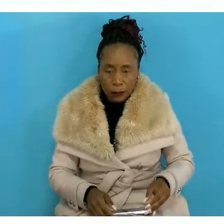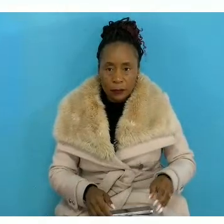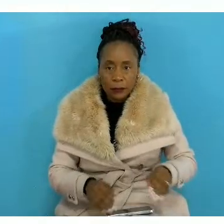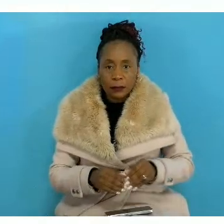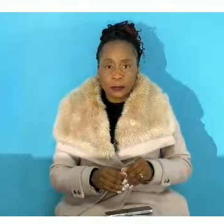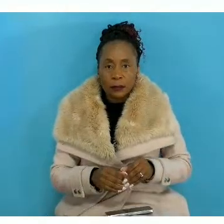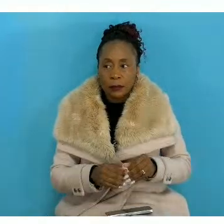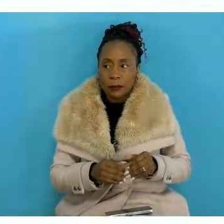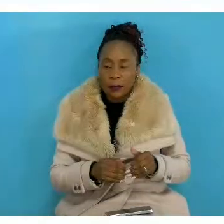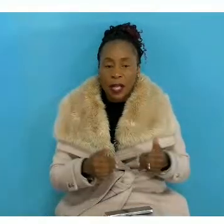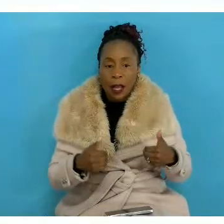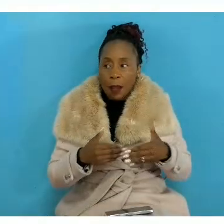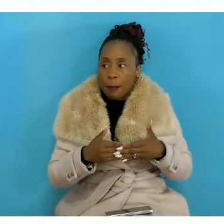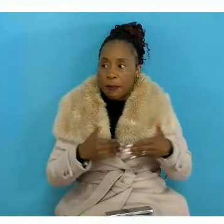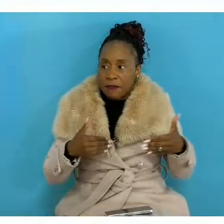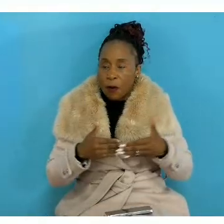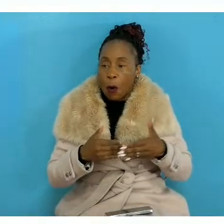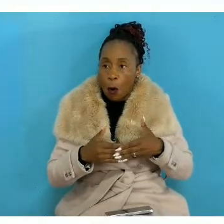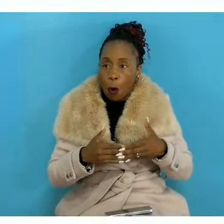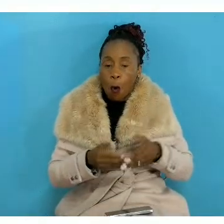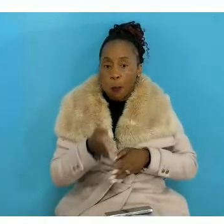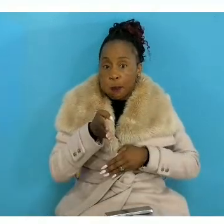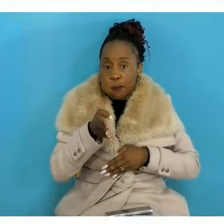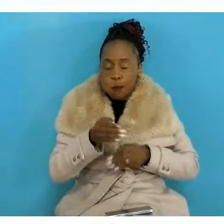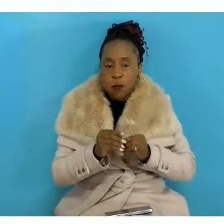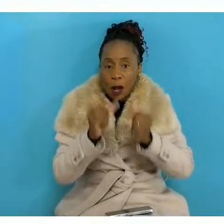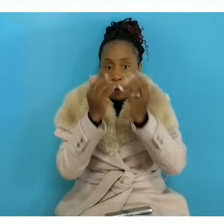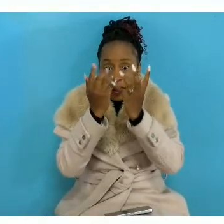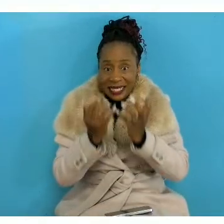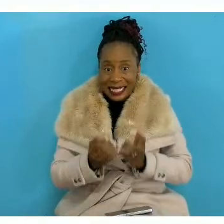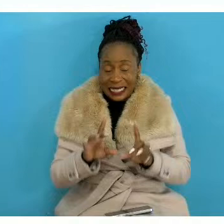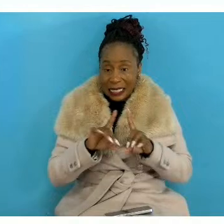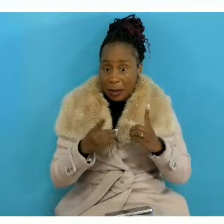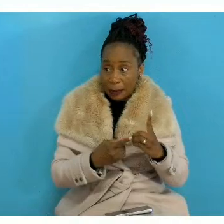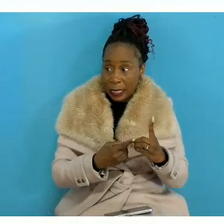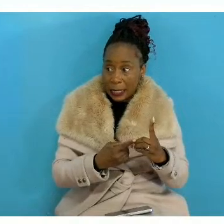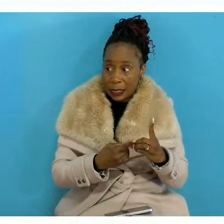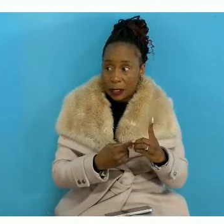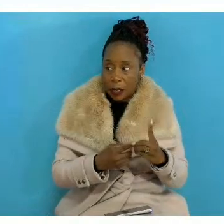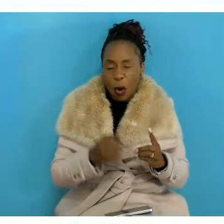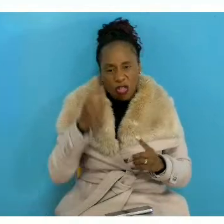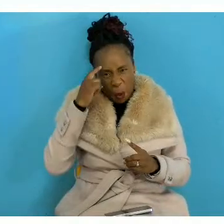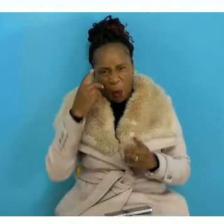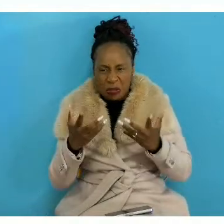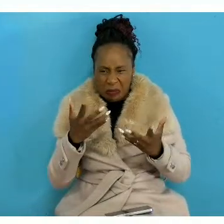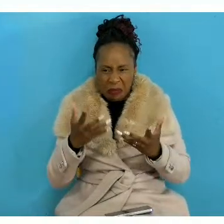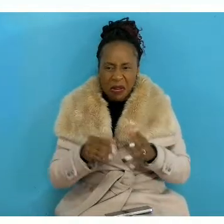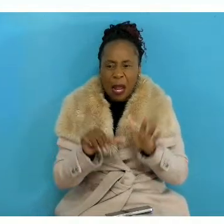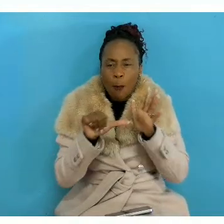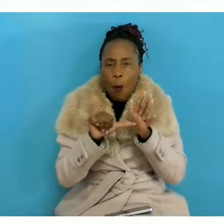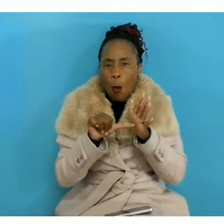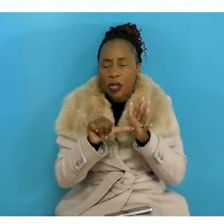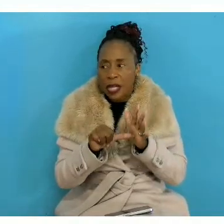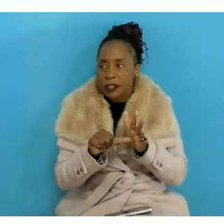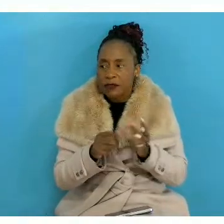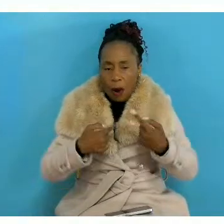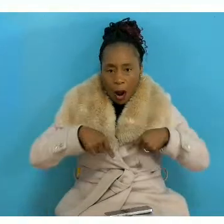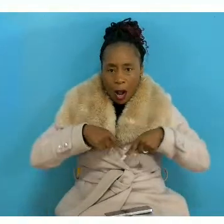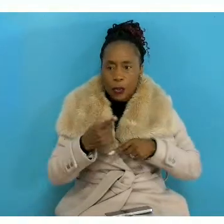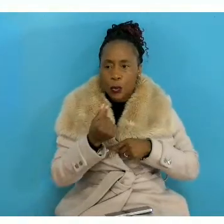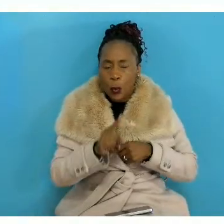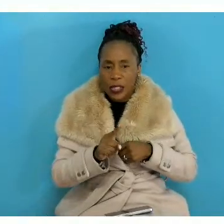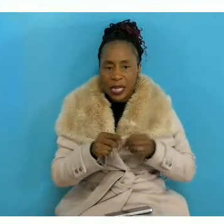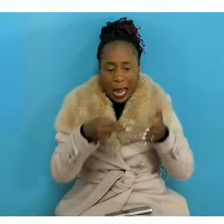Before we go into the budget of the department, we thought it is important for us to